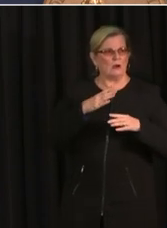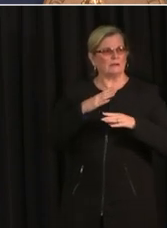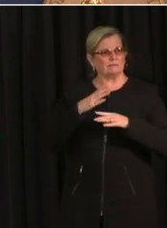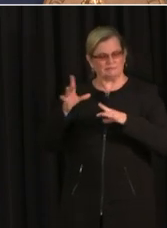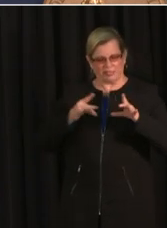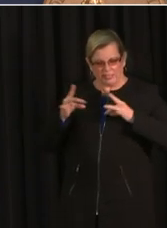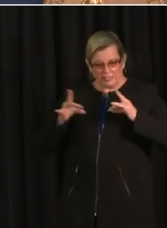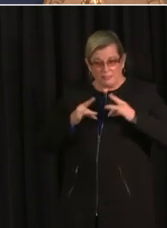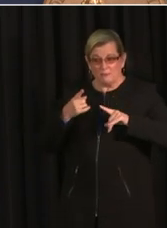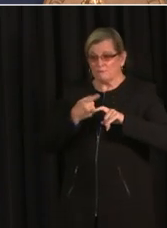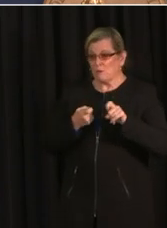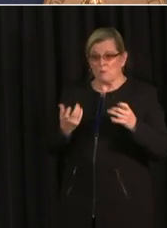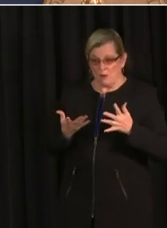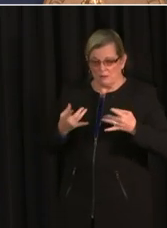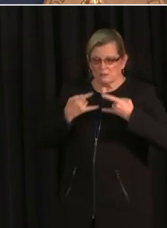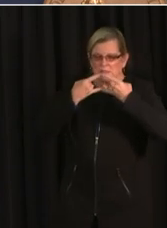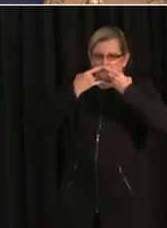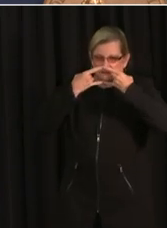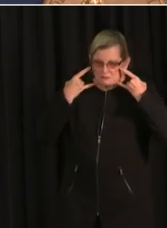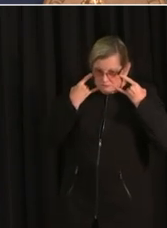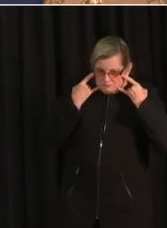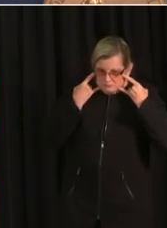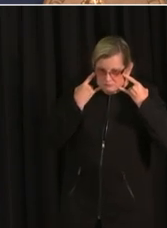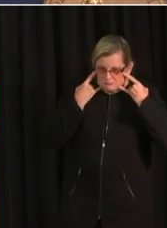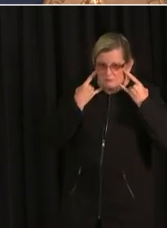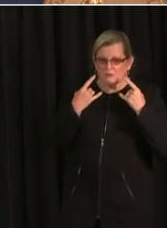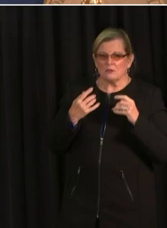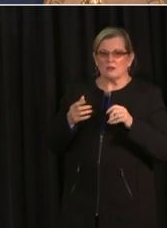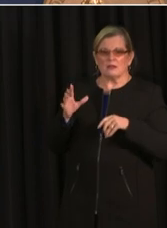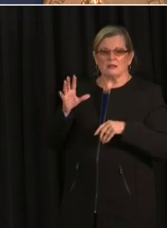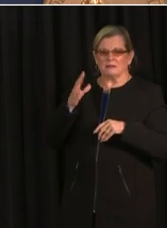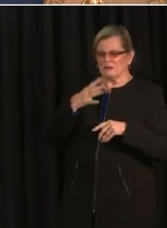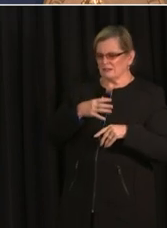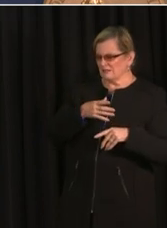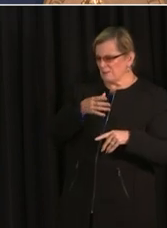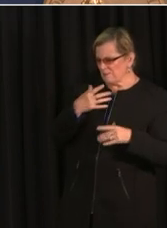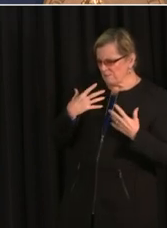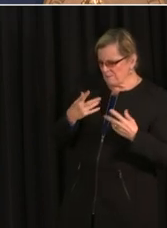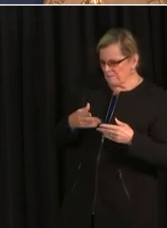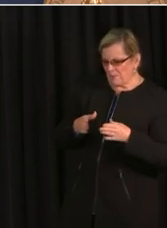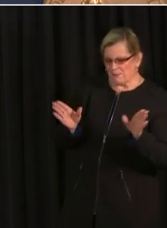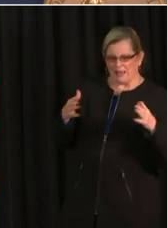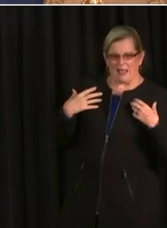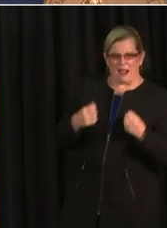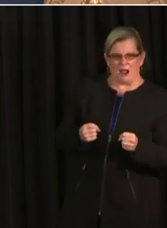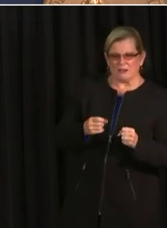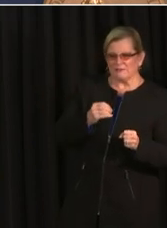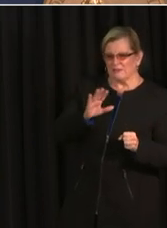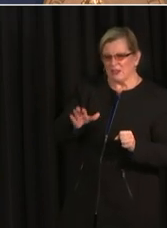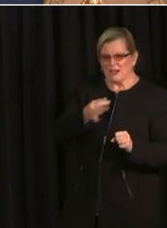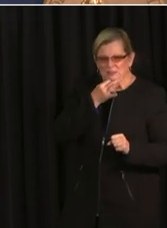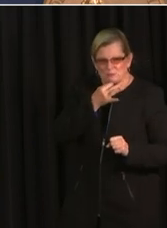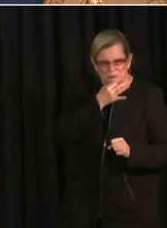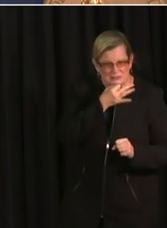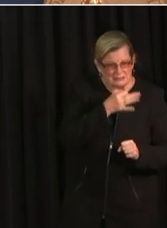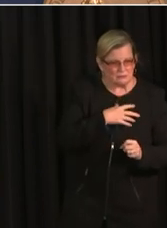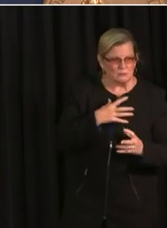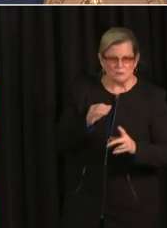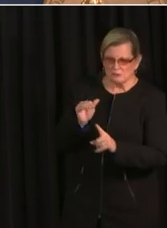what all of the public health experts say that we should do. So let me just remind